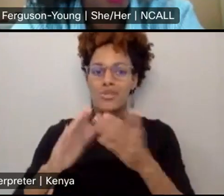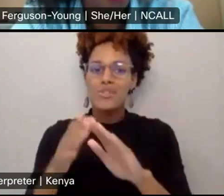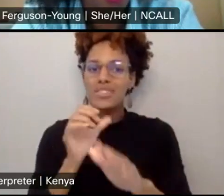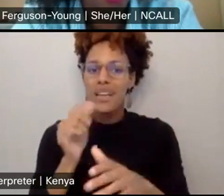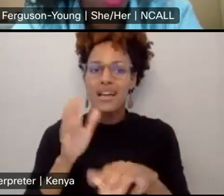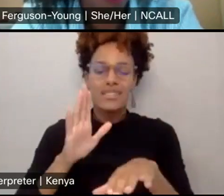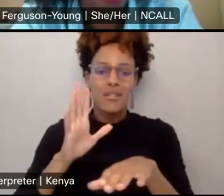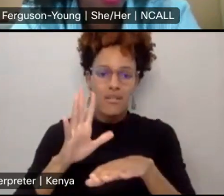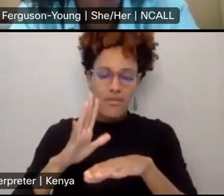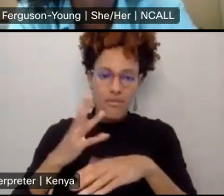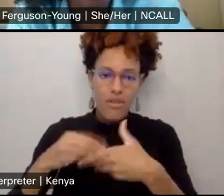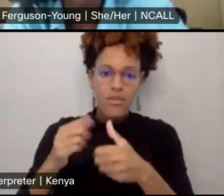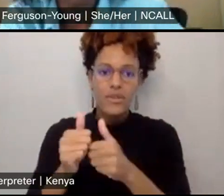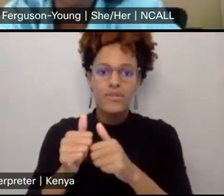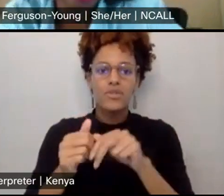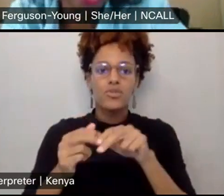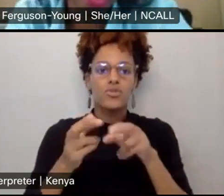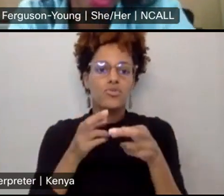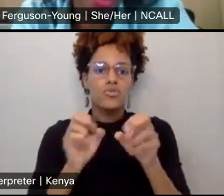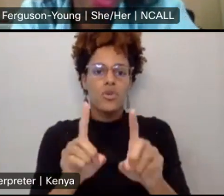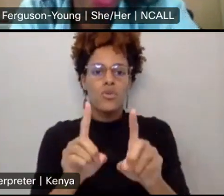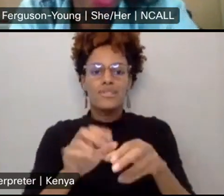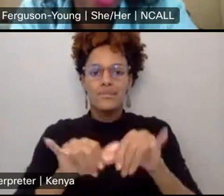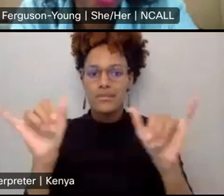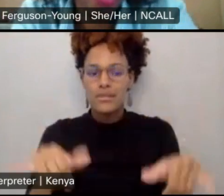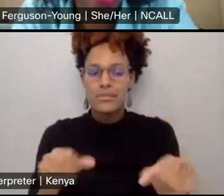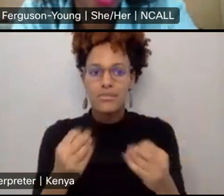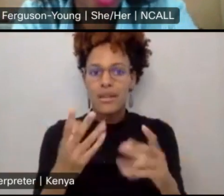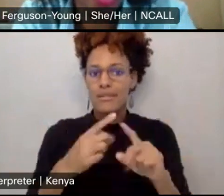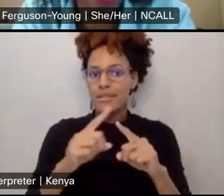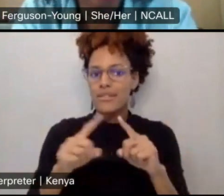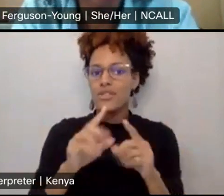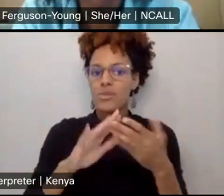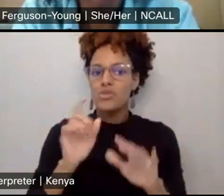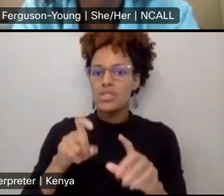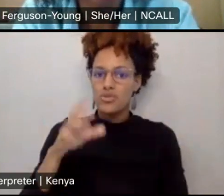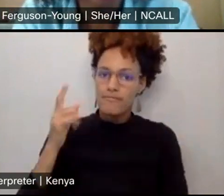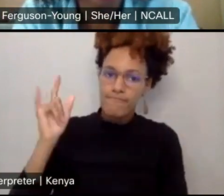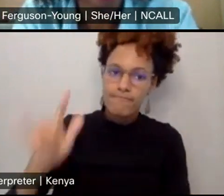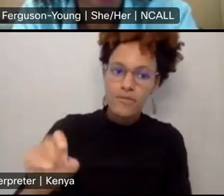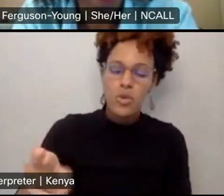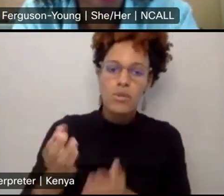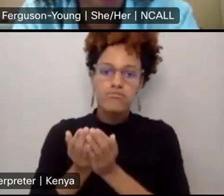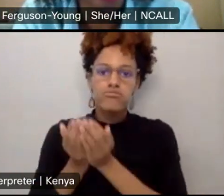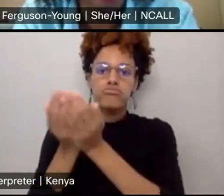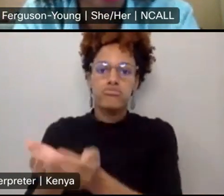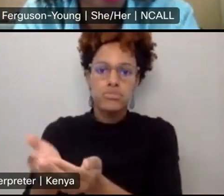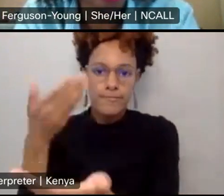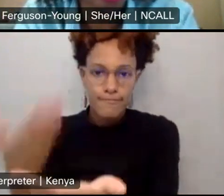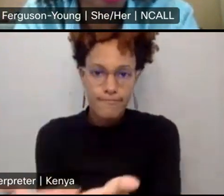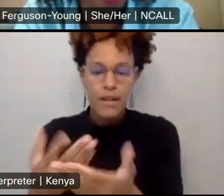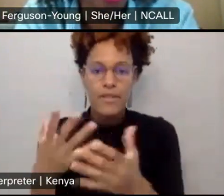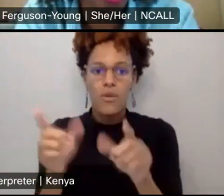extremely isolated. So there are communities you have to either fly into or take a boat into. They can have very